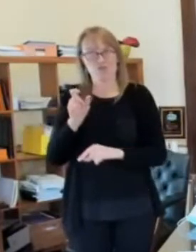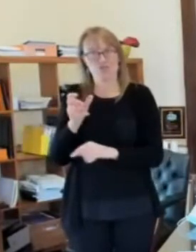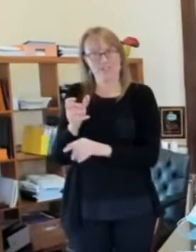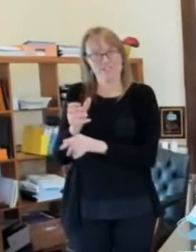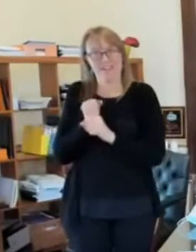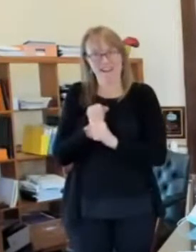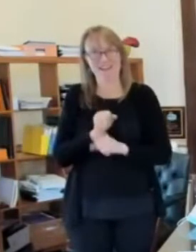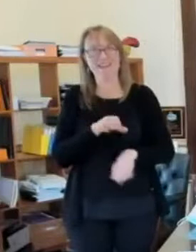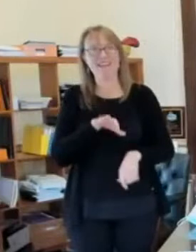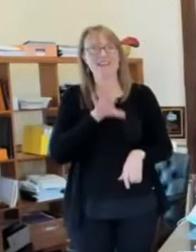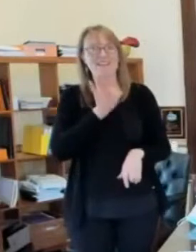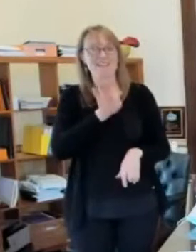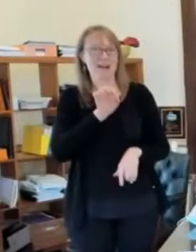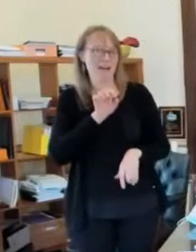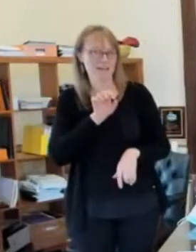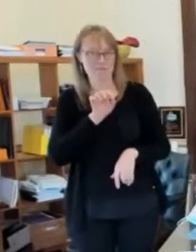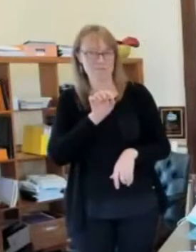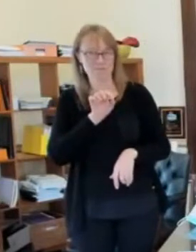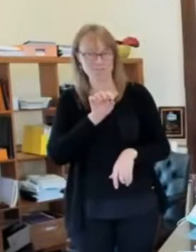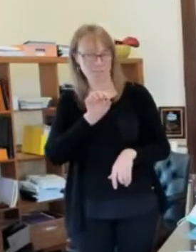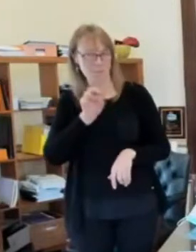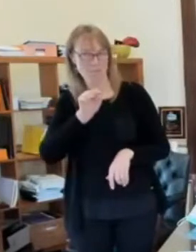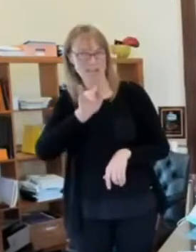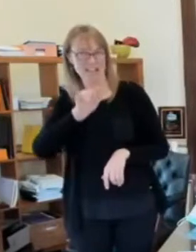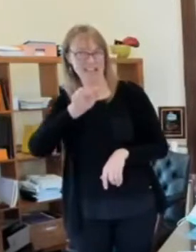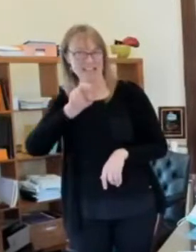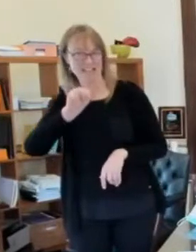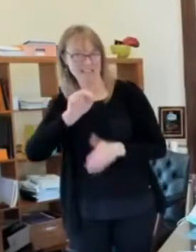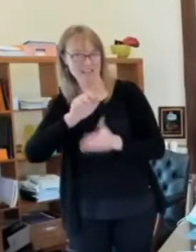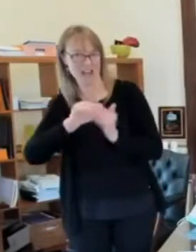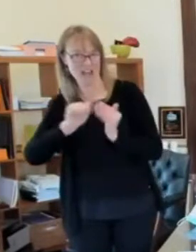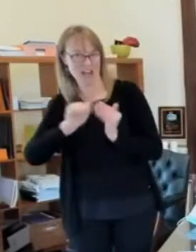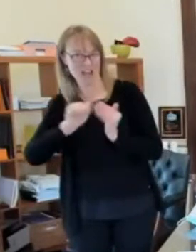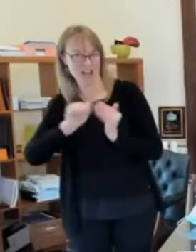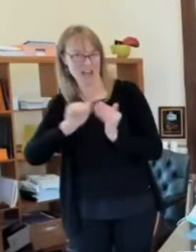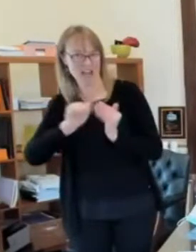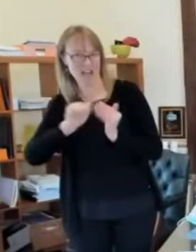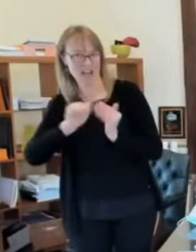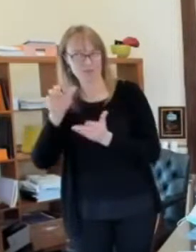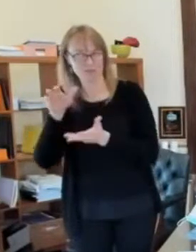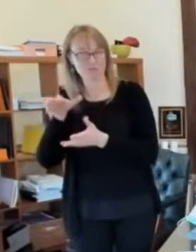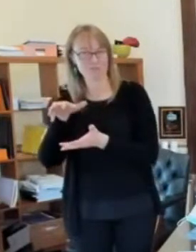money available and would be then beginning through our partners